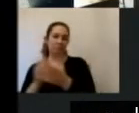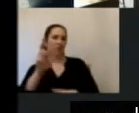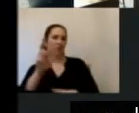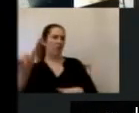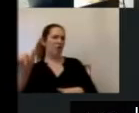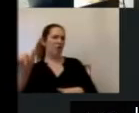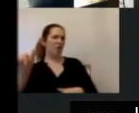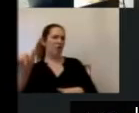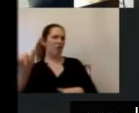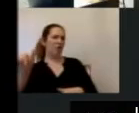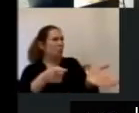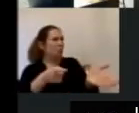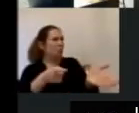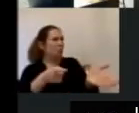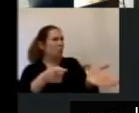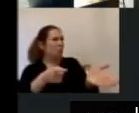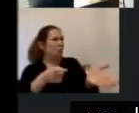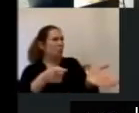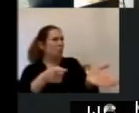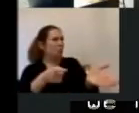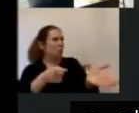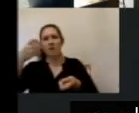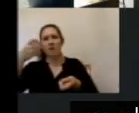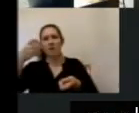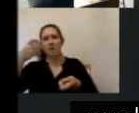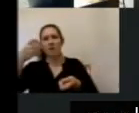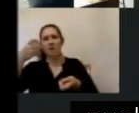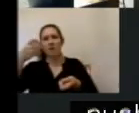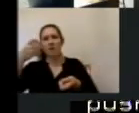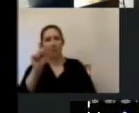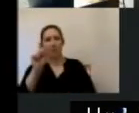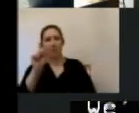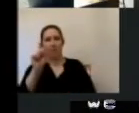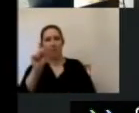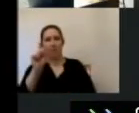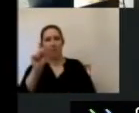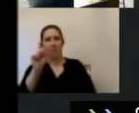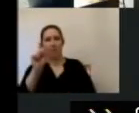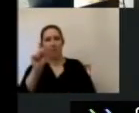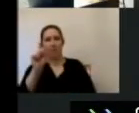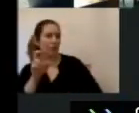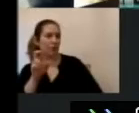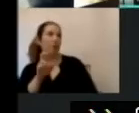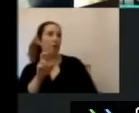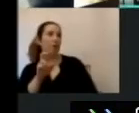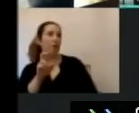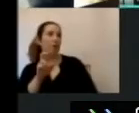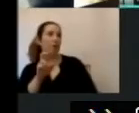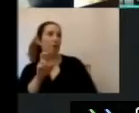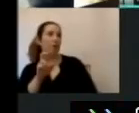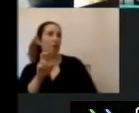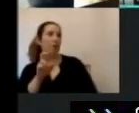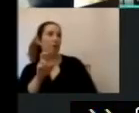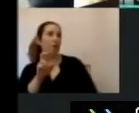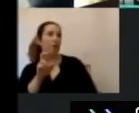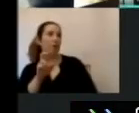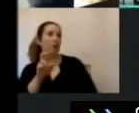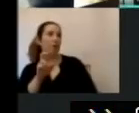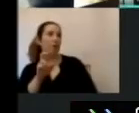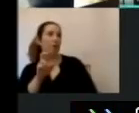councilors, and I have a few in mind who I believe would support it. Yeah, well, I know Councilor Flynn has been very